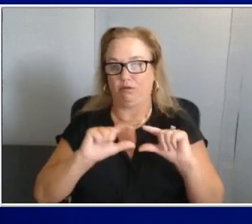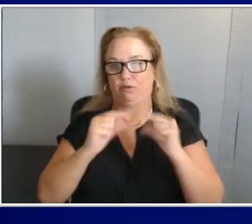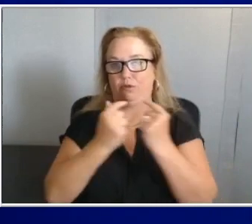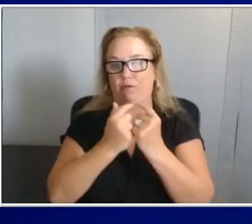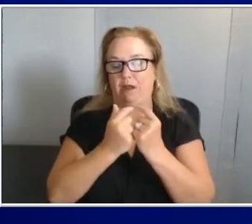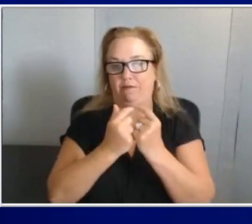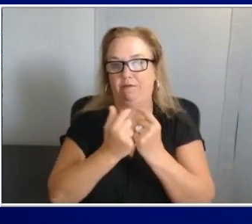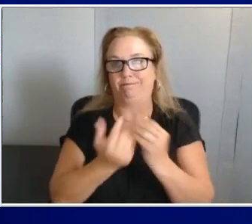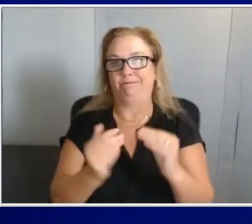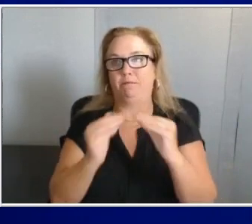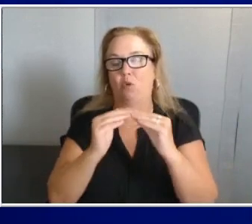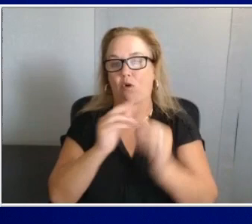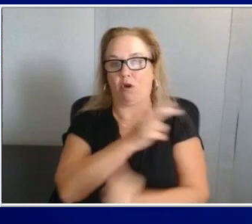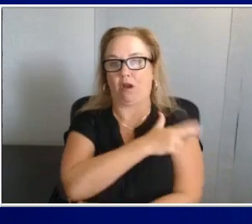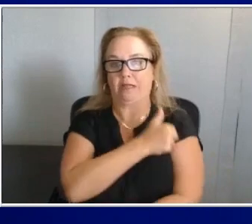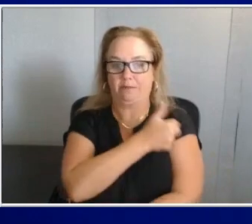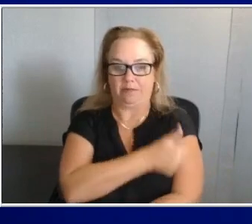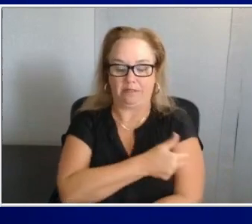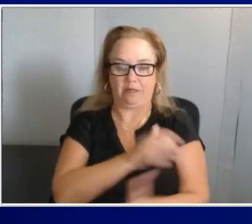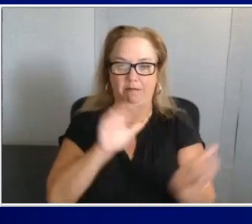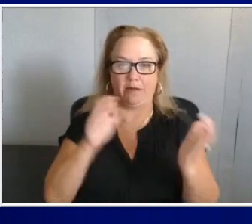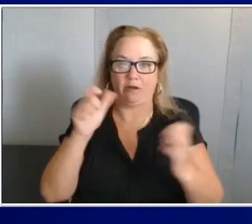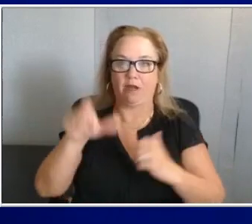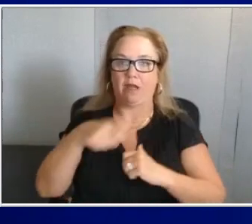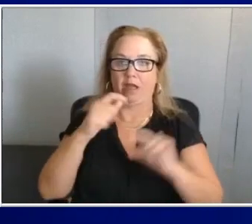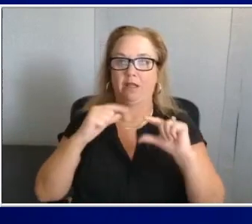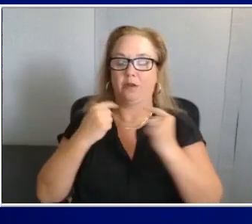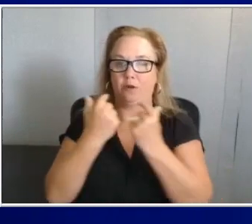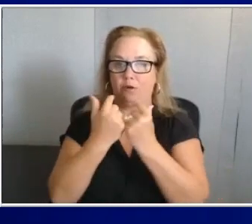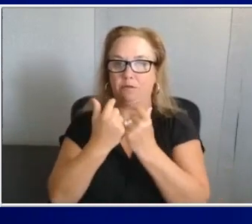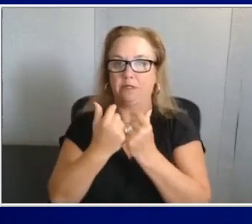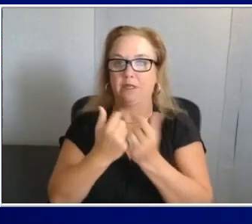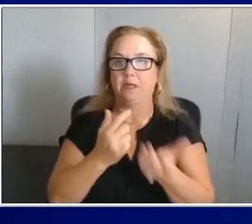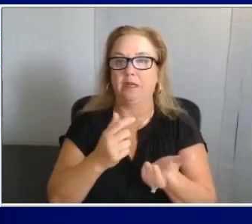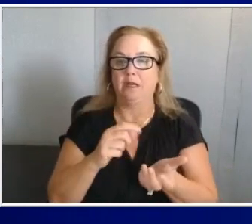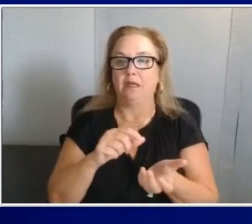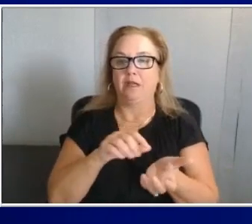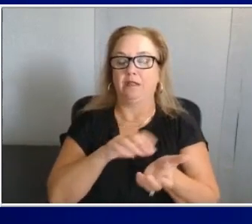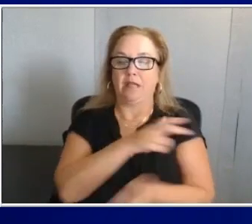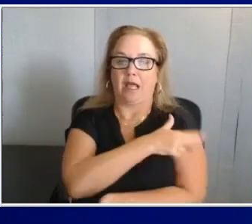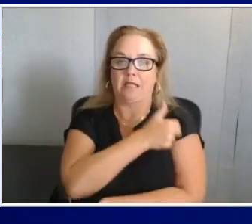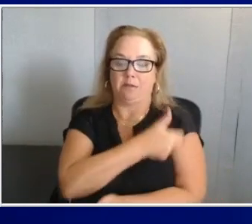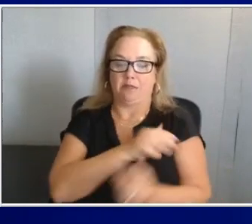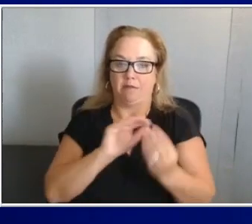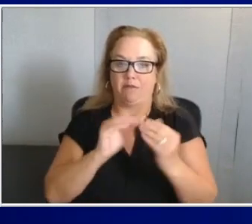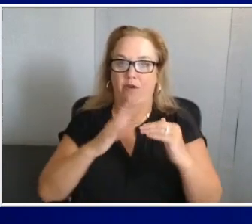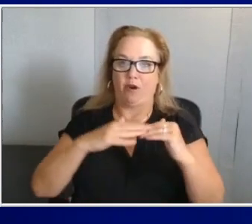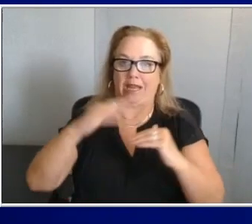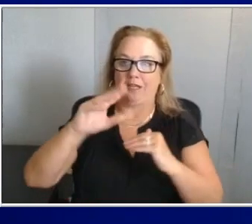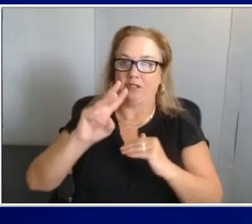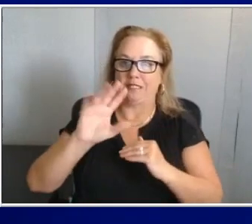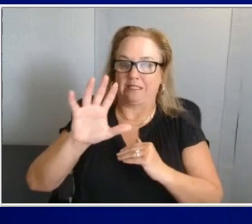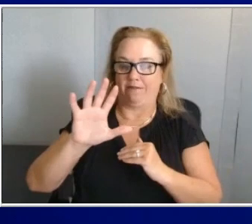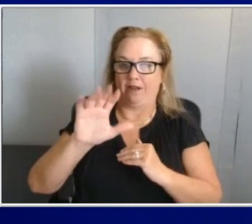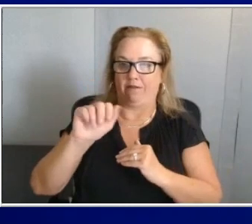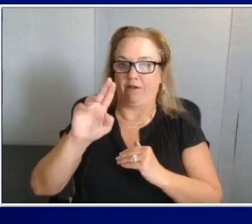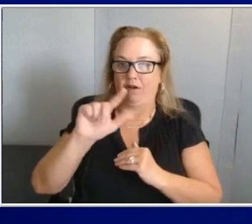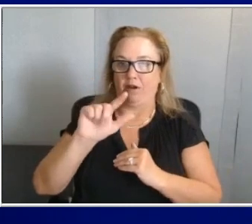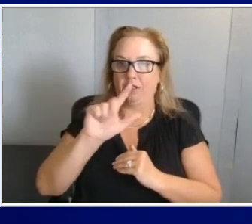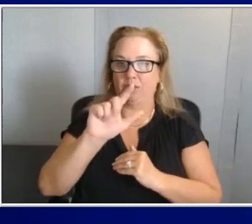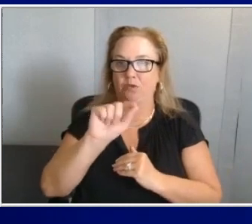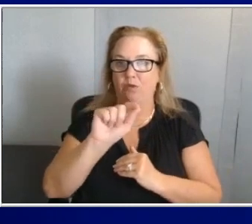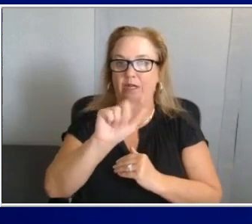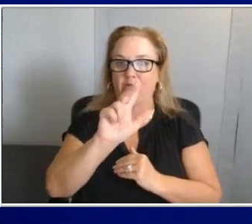more hospitalizations than other groups. The rate of hospitalization for those over 65 in August 2023